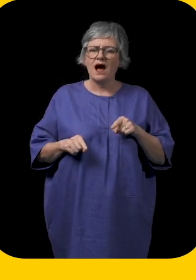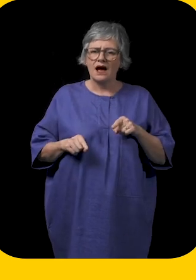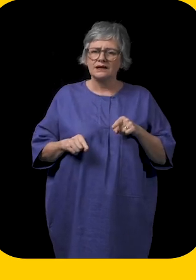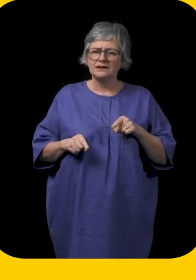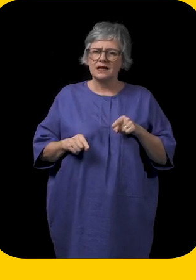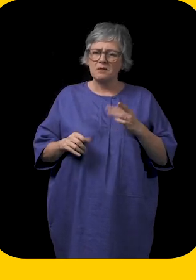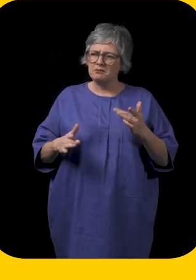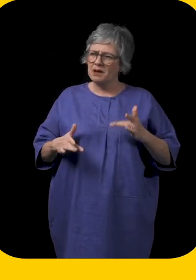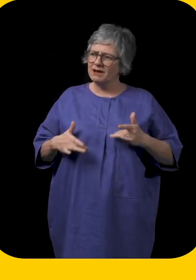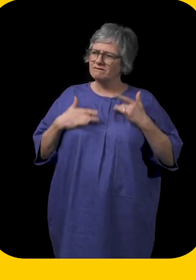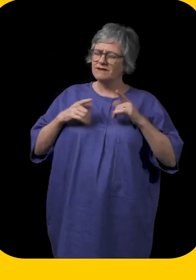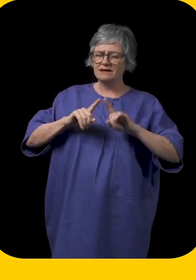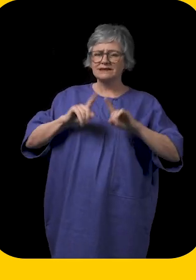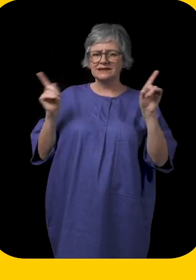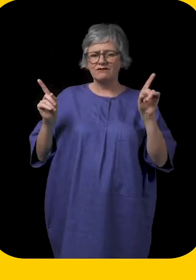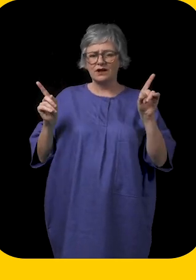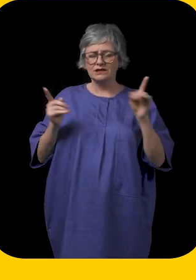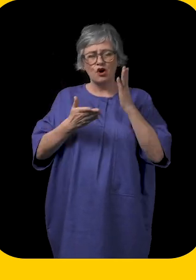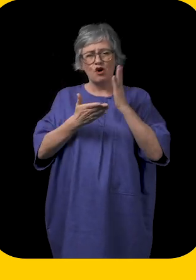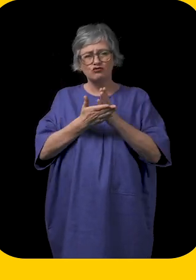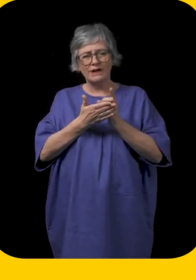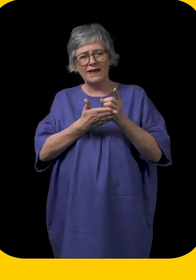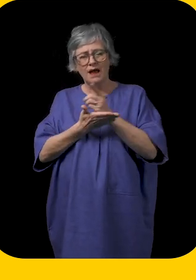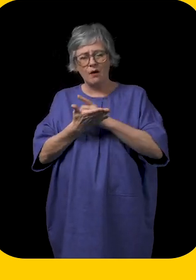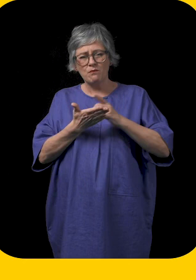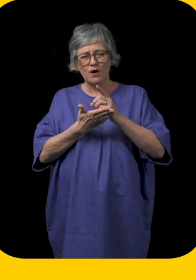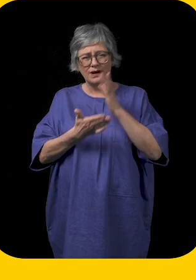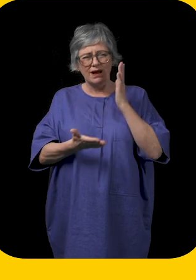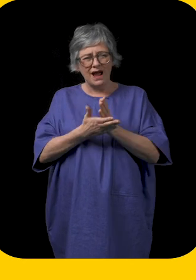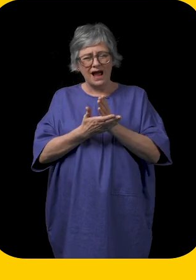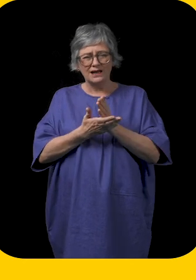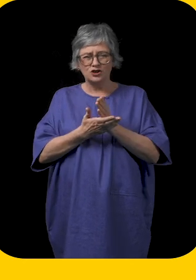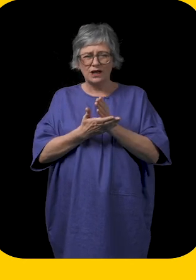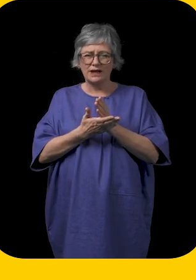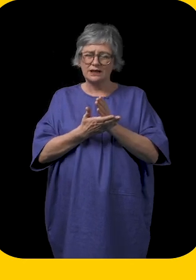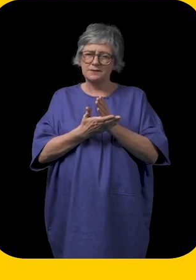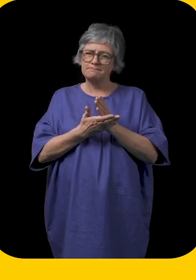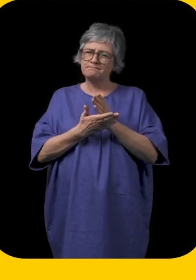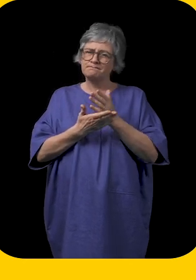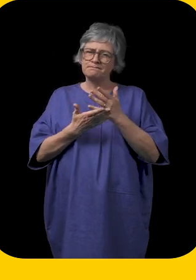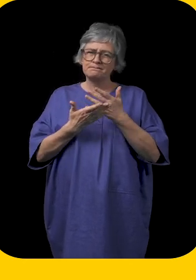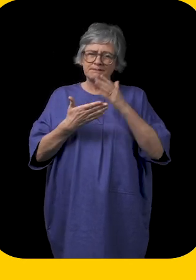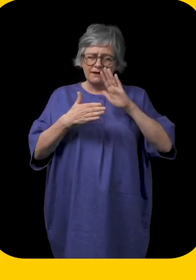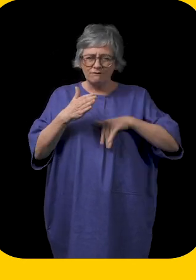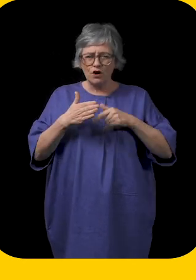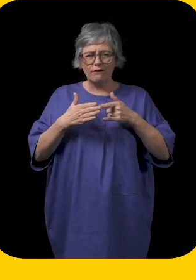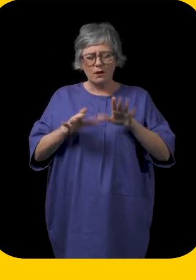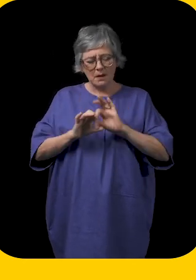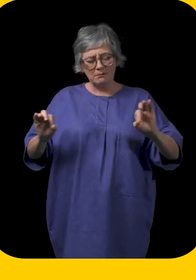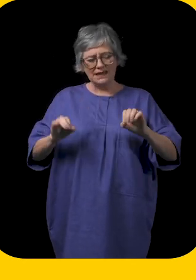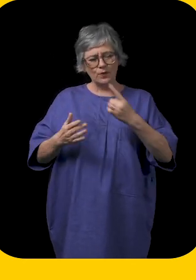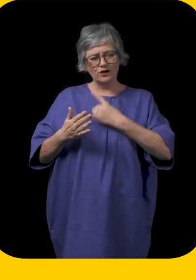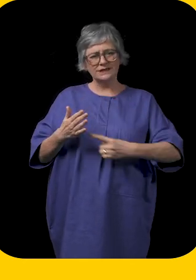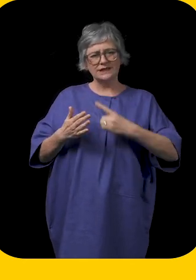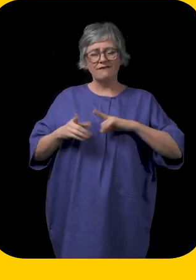brave that I did that. Whereas at the time, I might have felt differently. So I think it's really about actually, if you're coming from a place